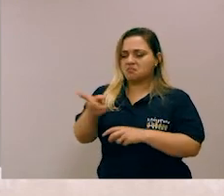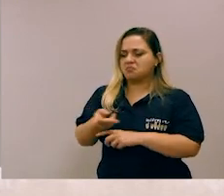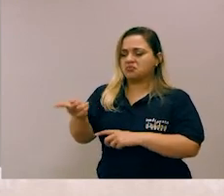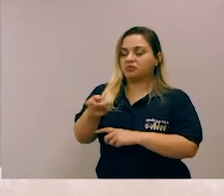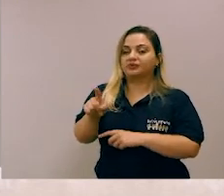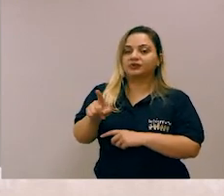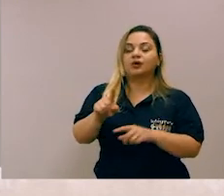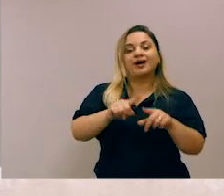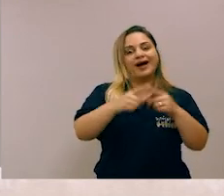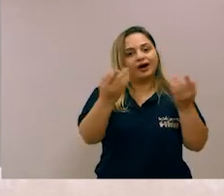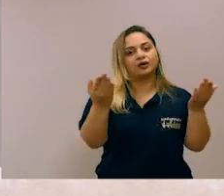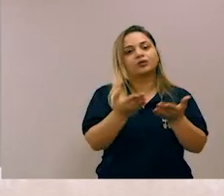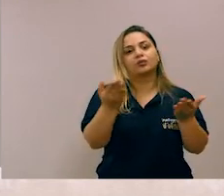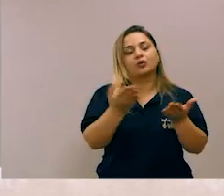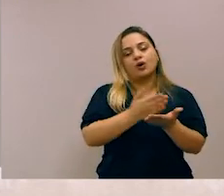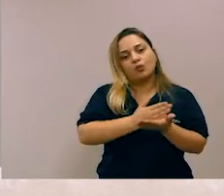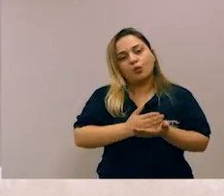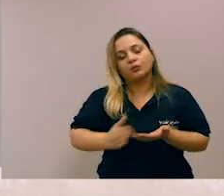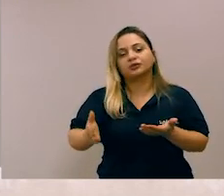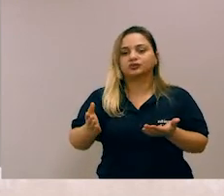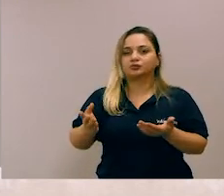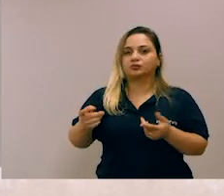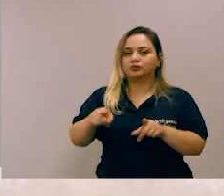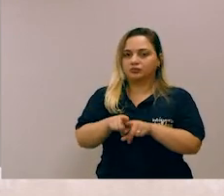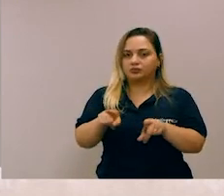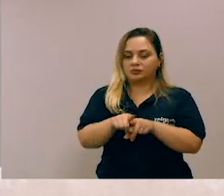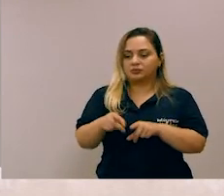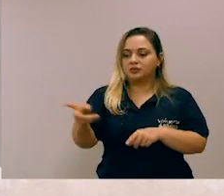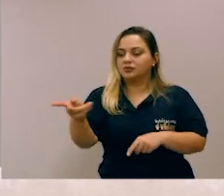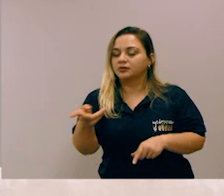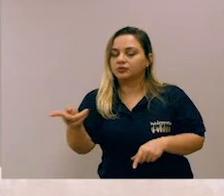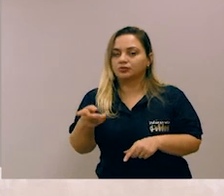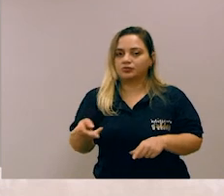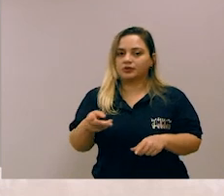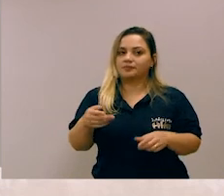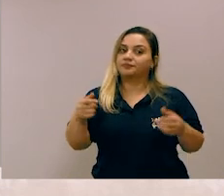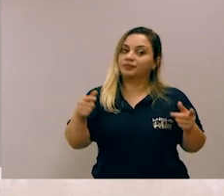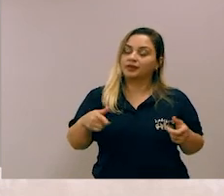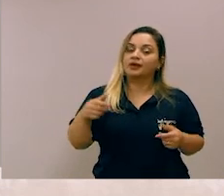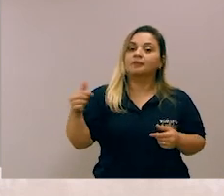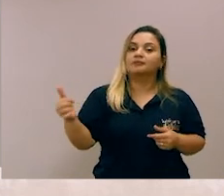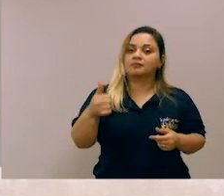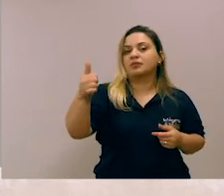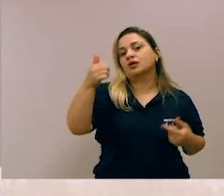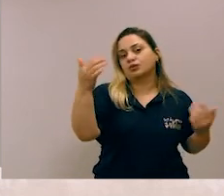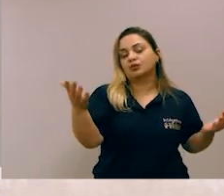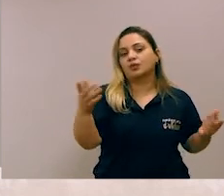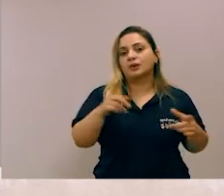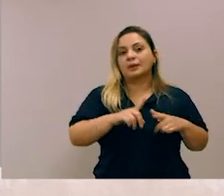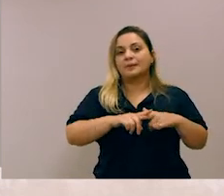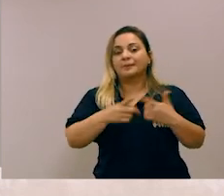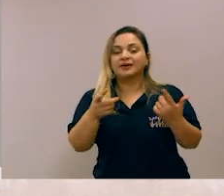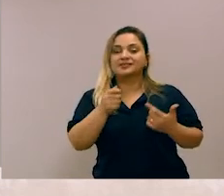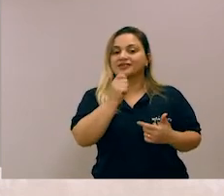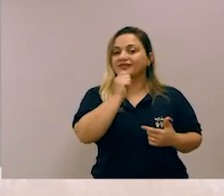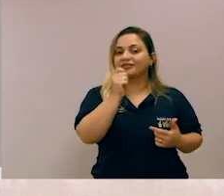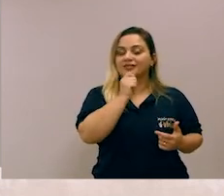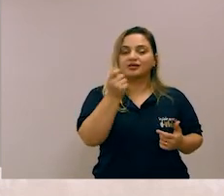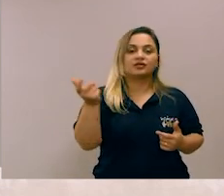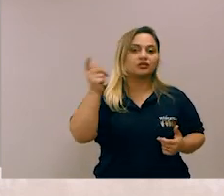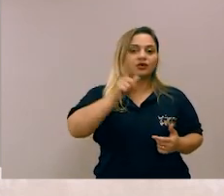we explored them. So the quality of what was found for identification improved. And however,